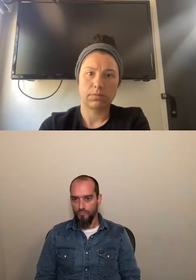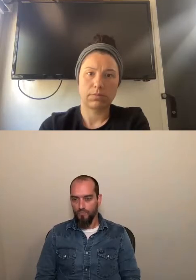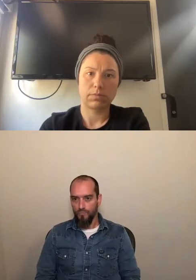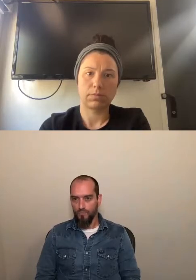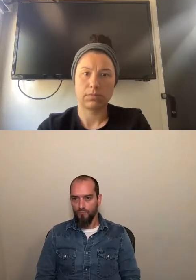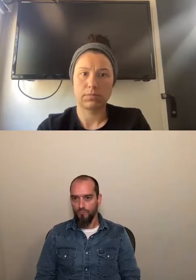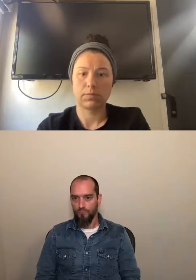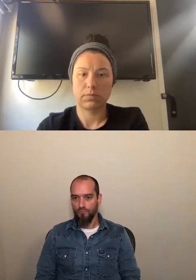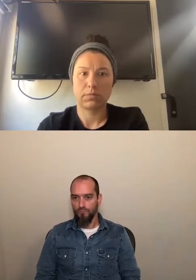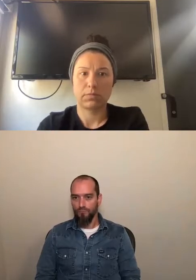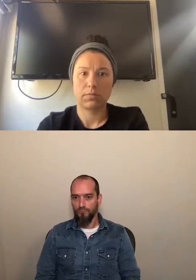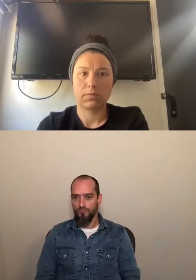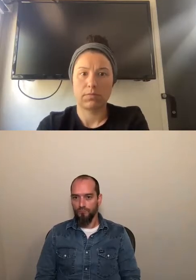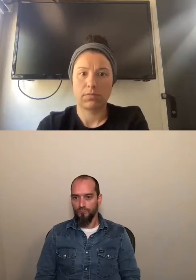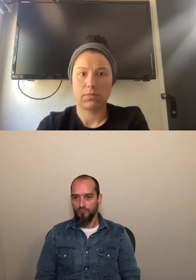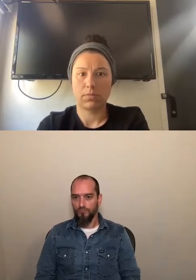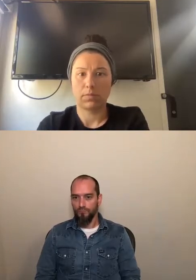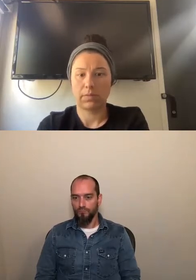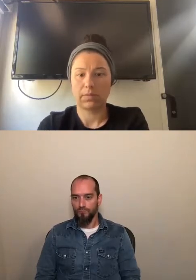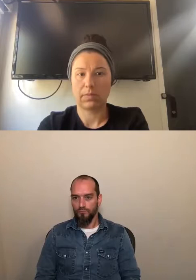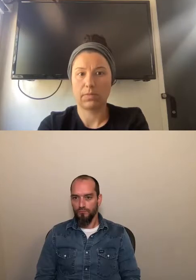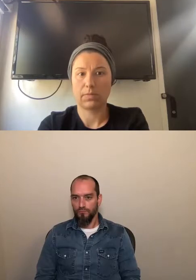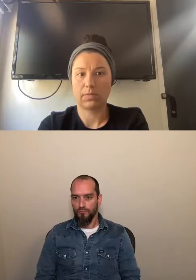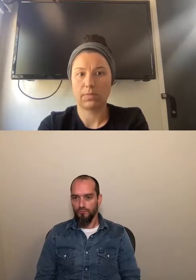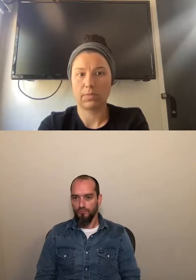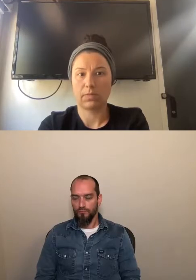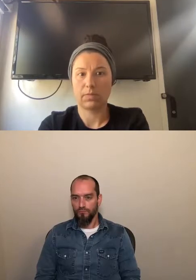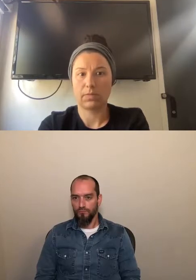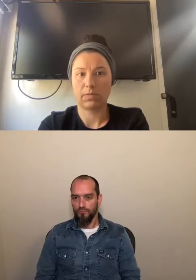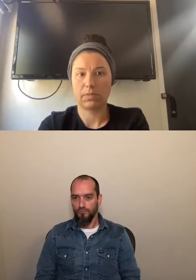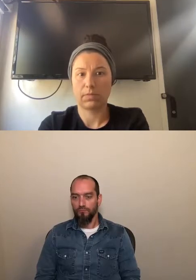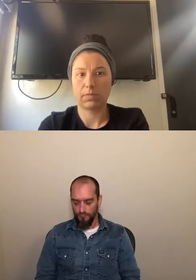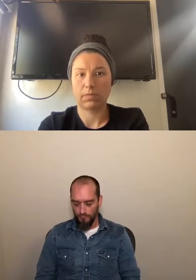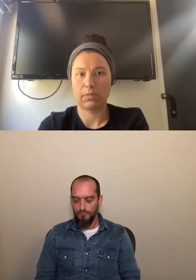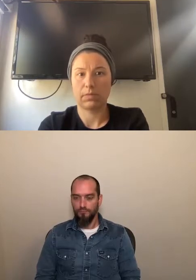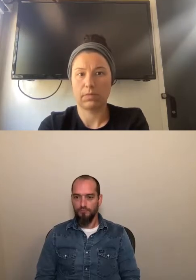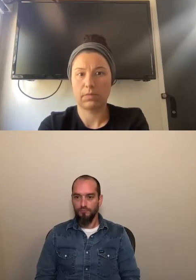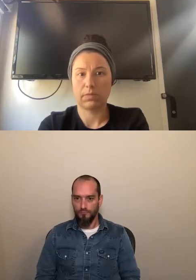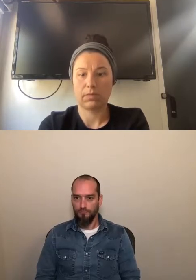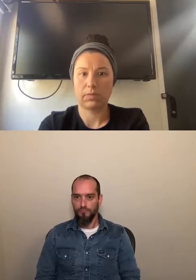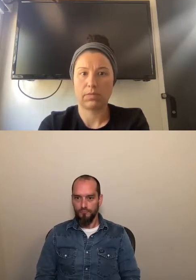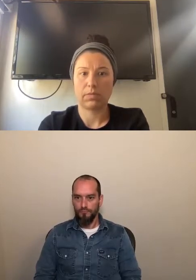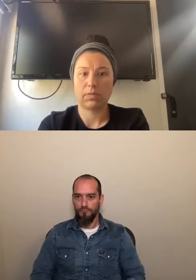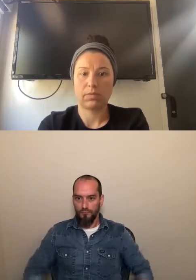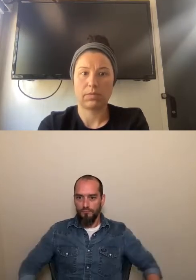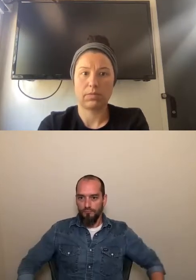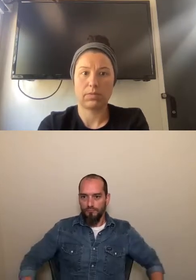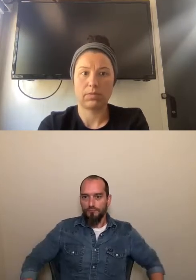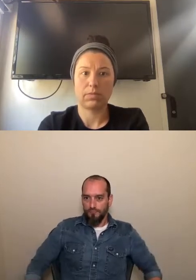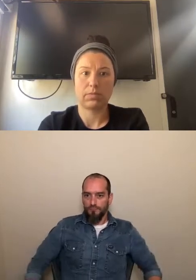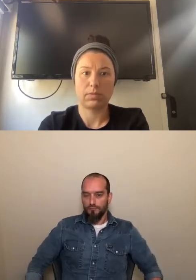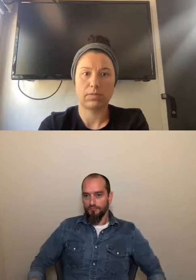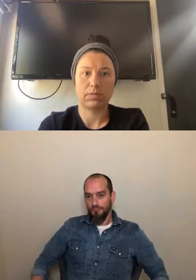industry, remediation, they go online. They learn all about it. It's easy. You wonder what's wrong with doctors that they can't do the same